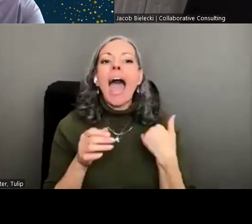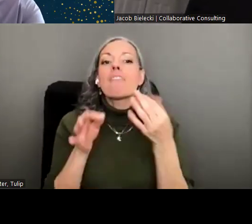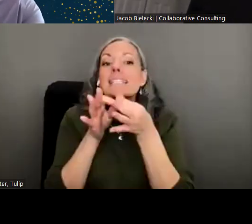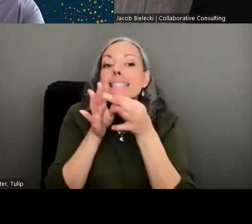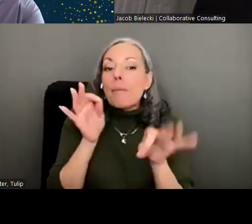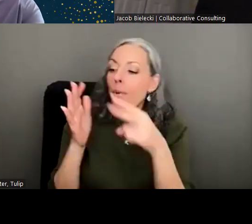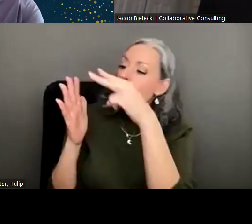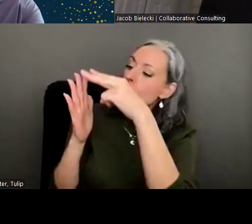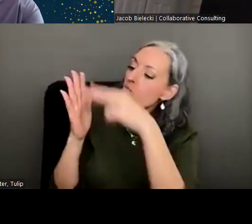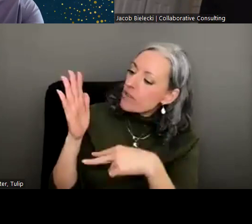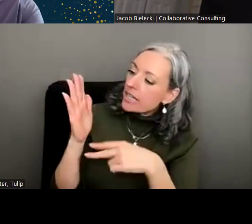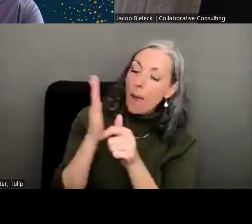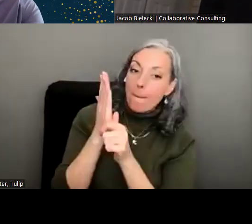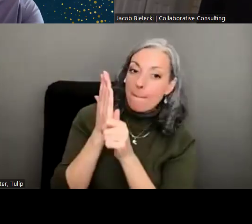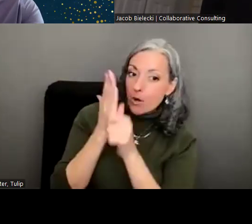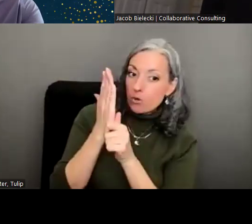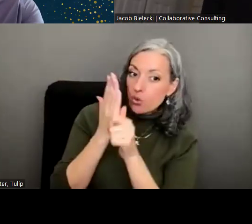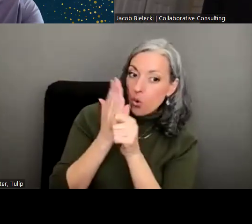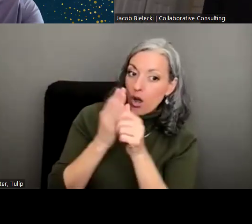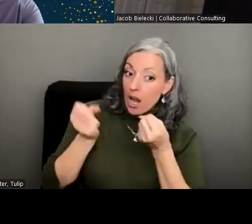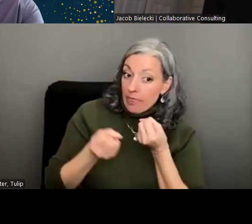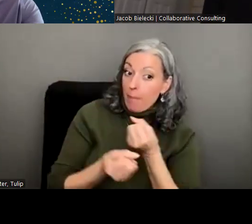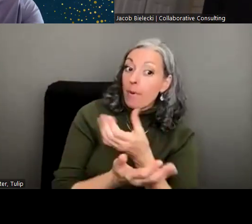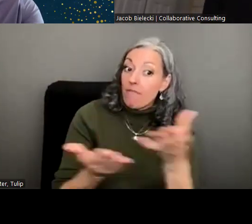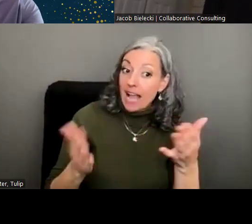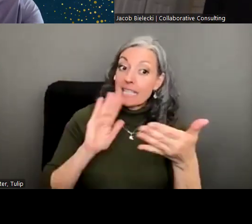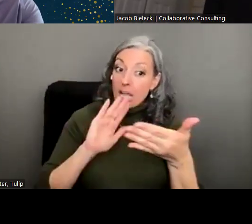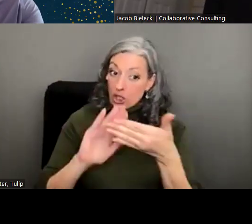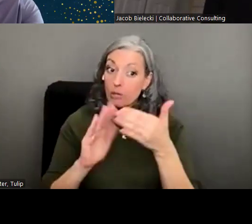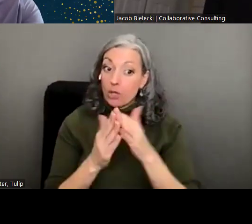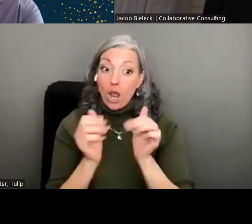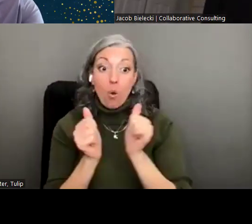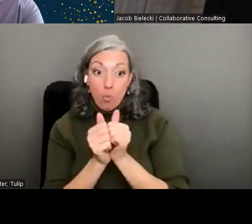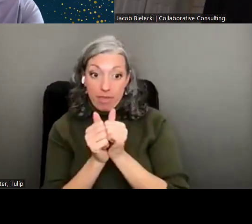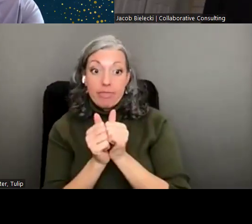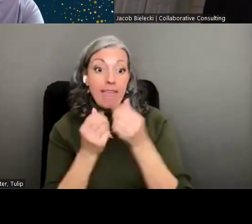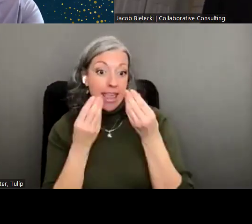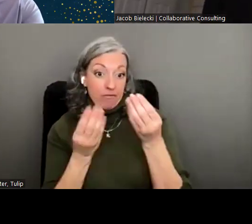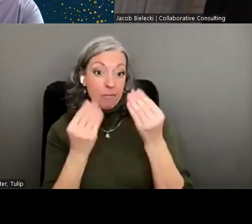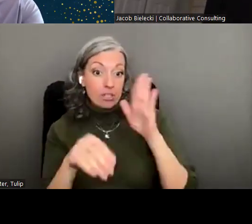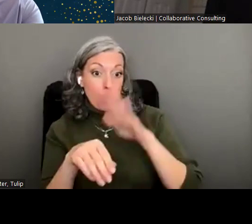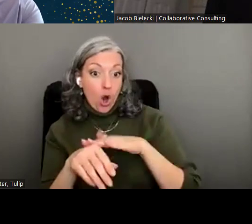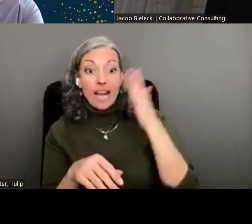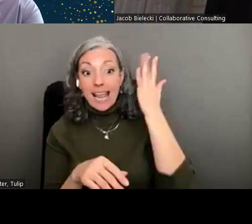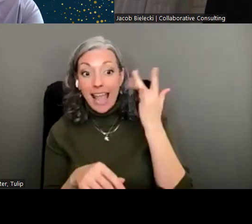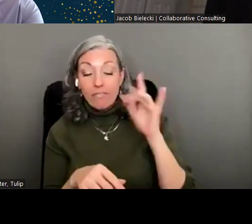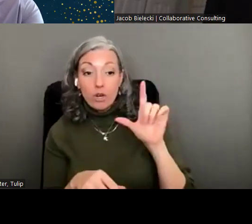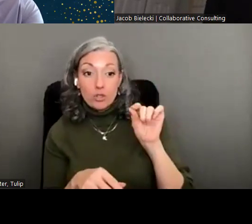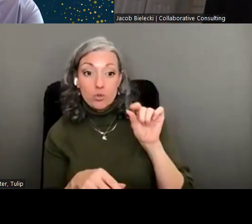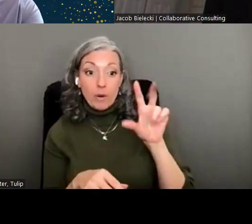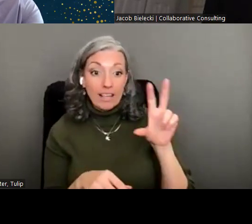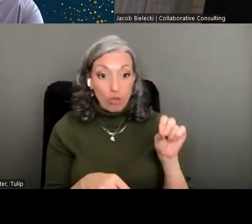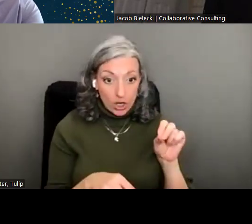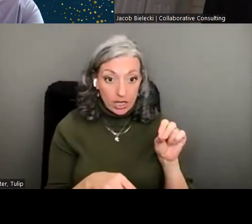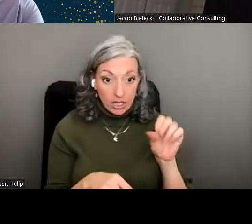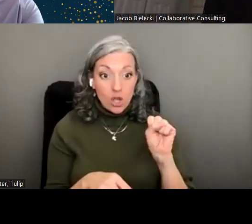read brochure that provides the community with an update on this California 2030,